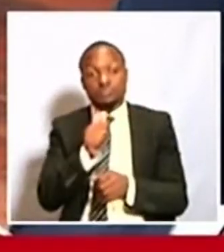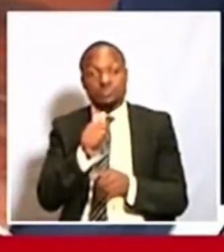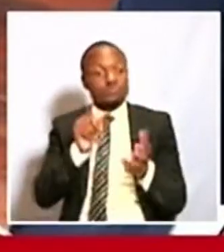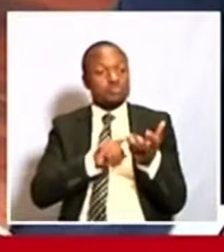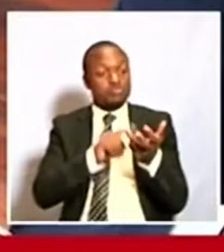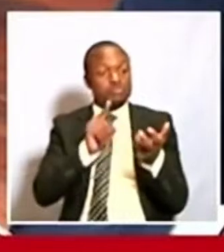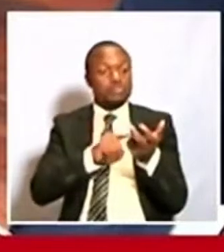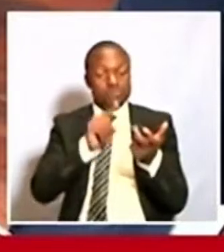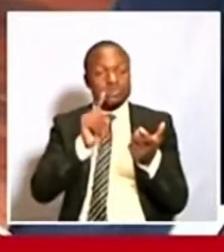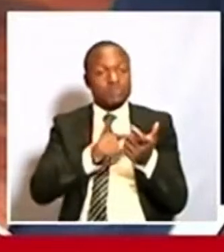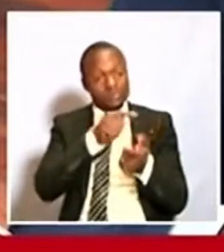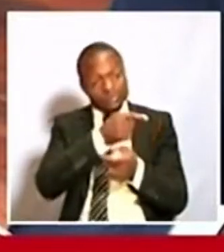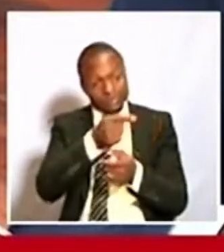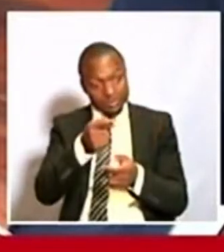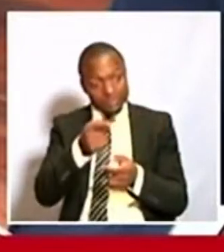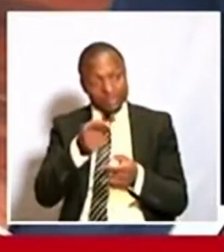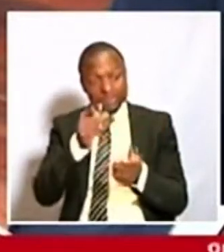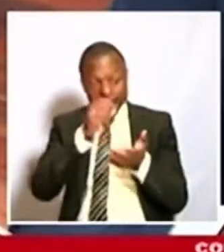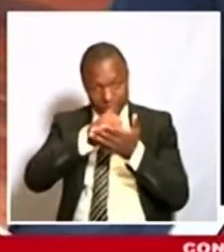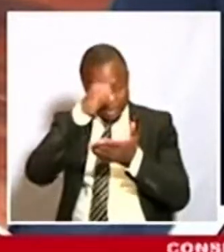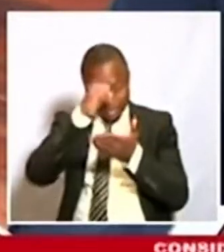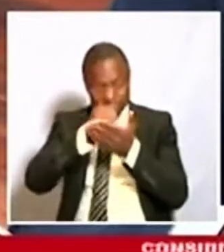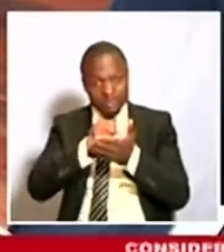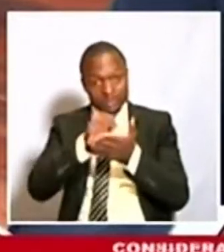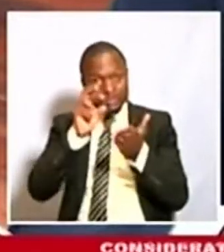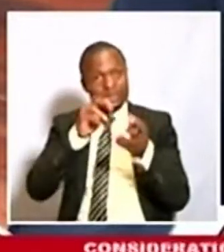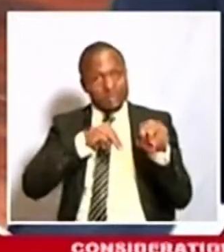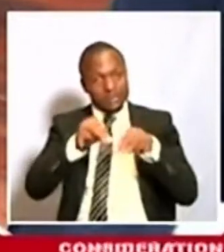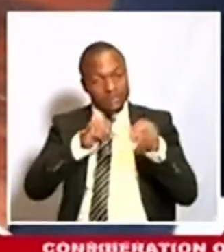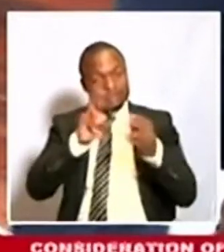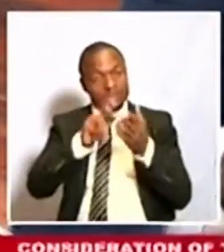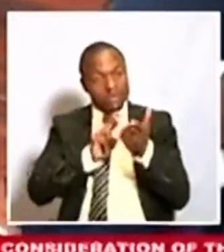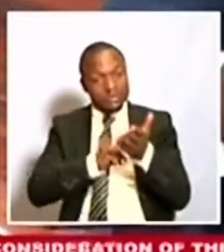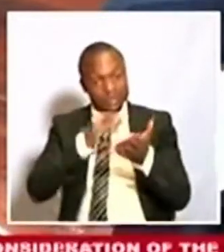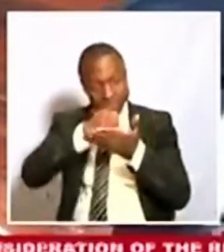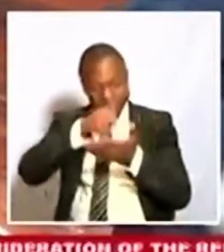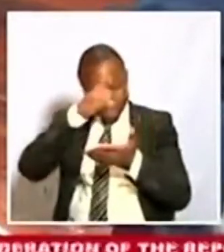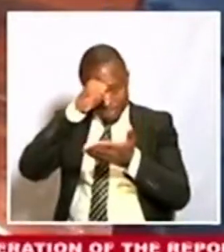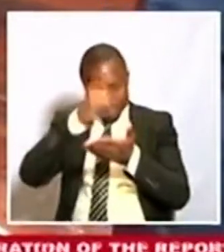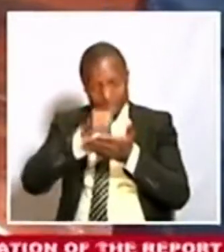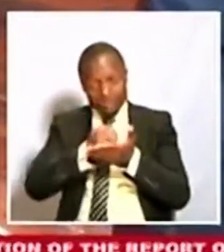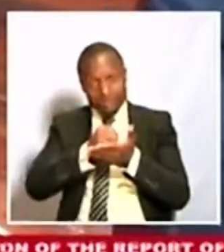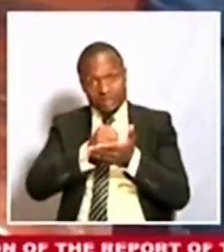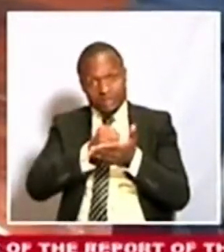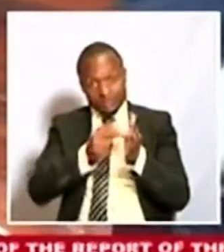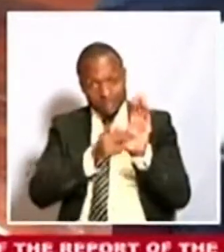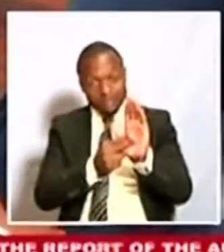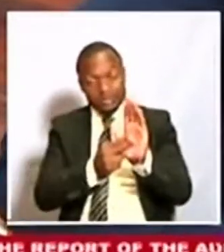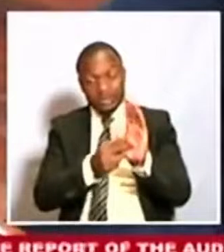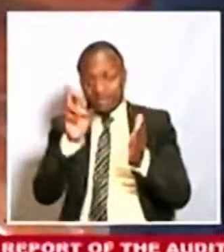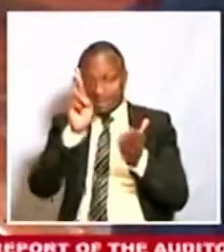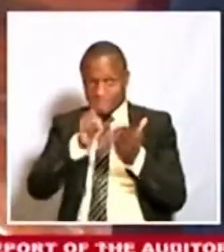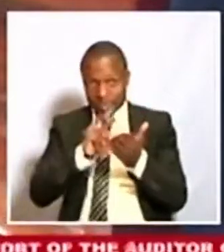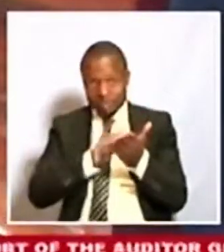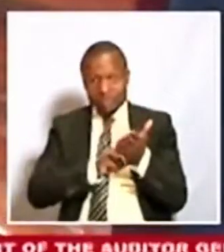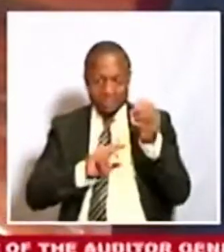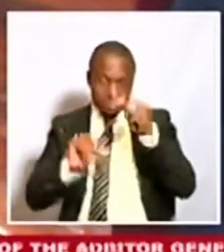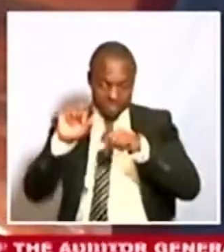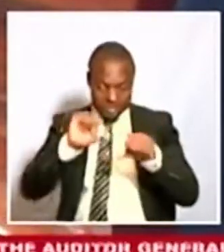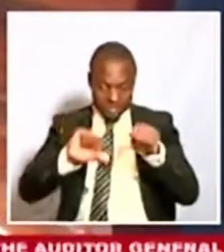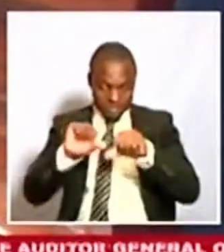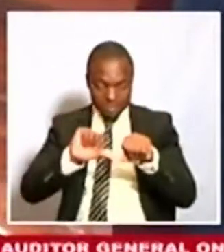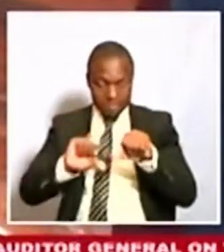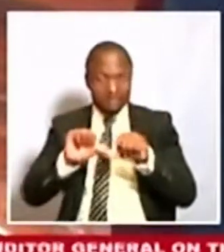these students. Management wishes to report that the students cited in the audit